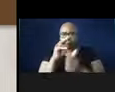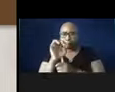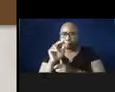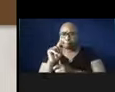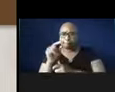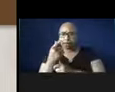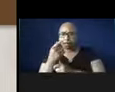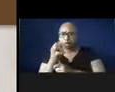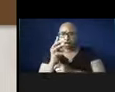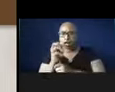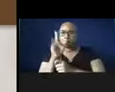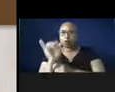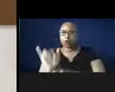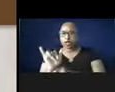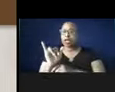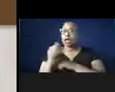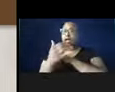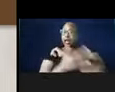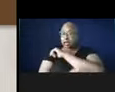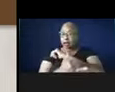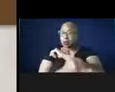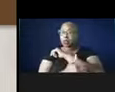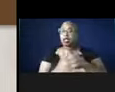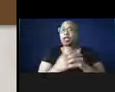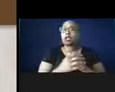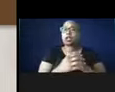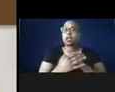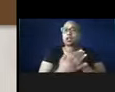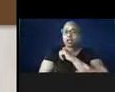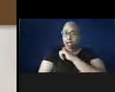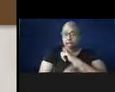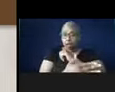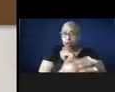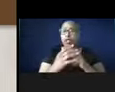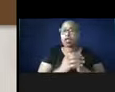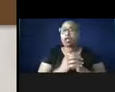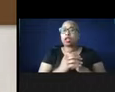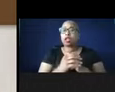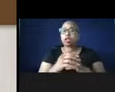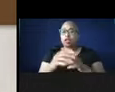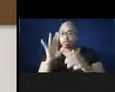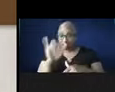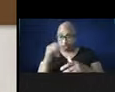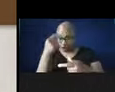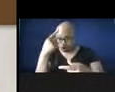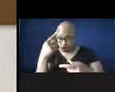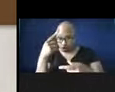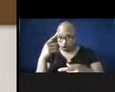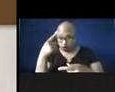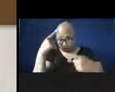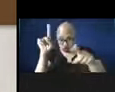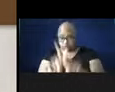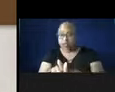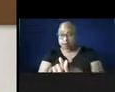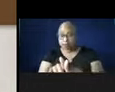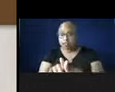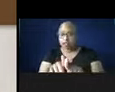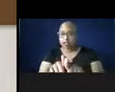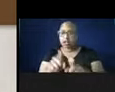day-to-day operation to the county. That cooperative agreement also allows the county